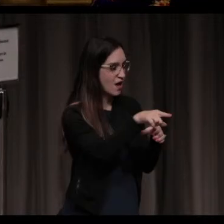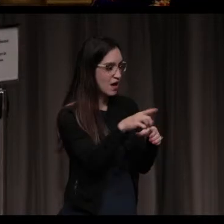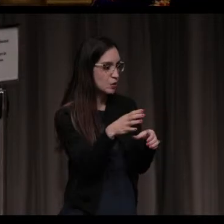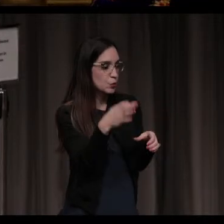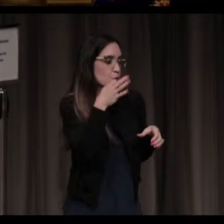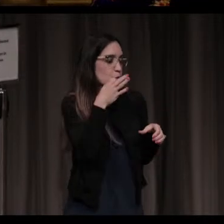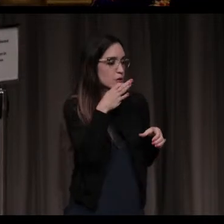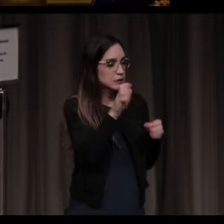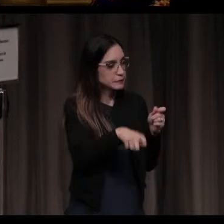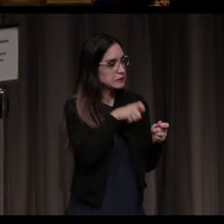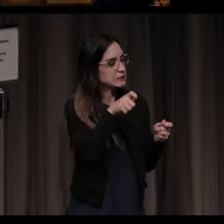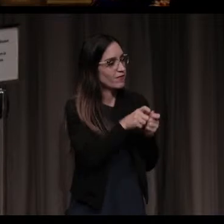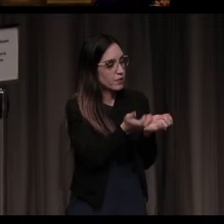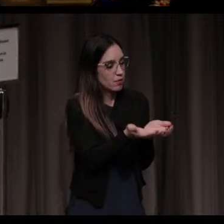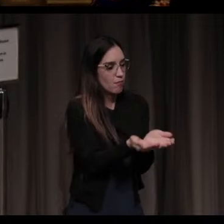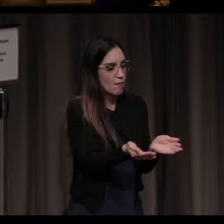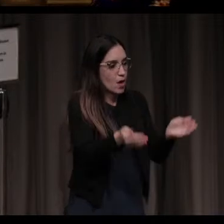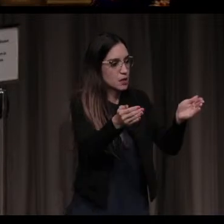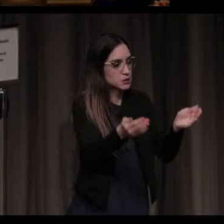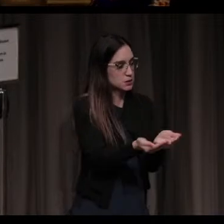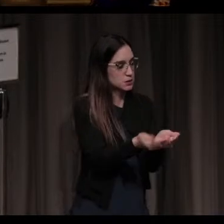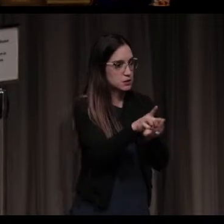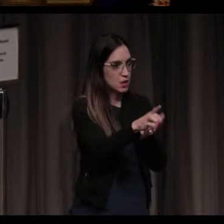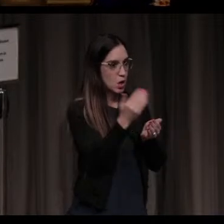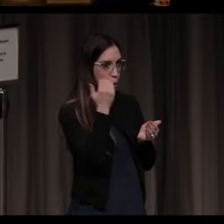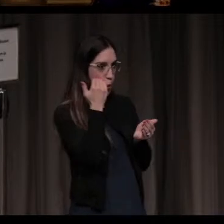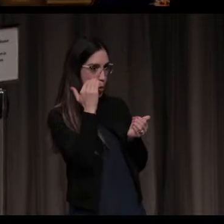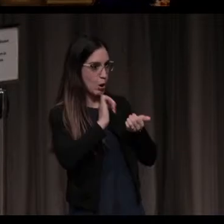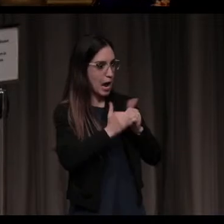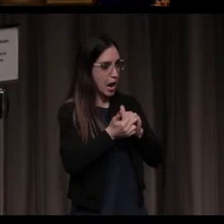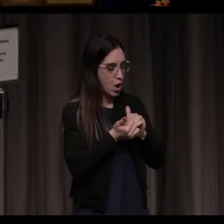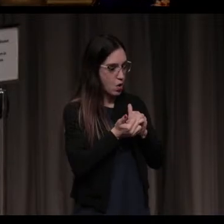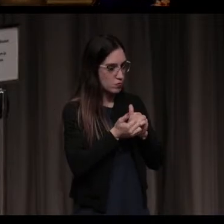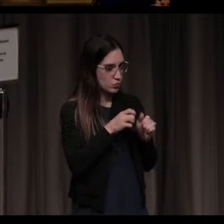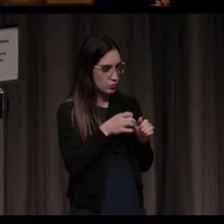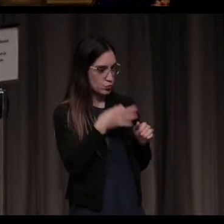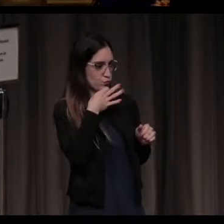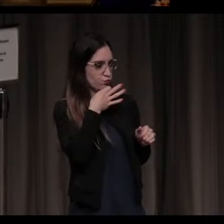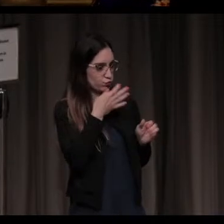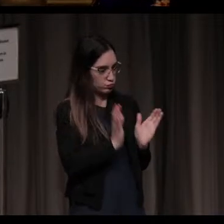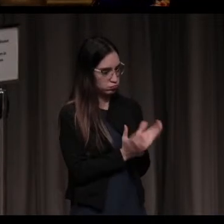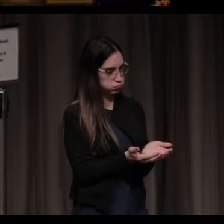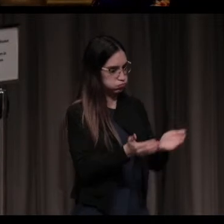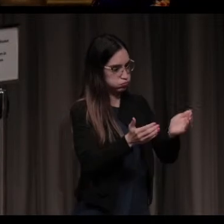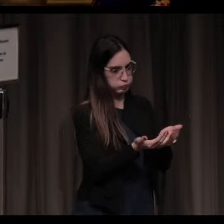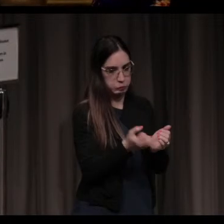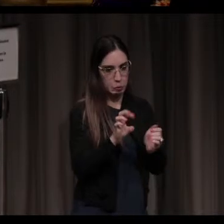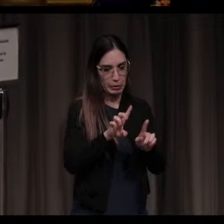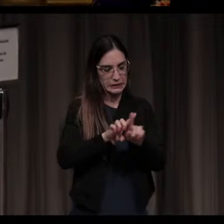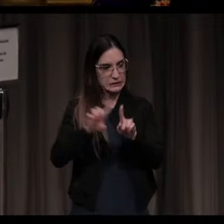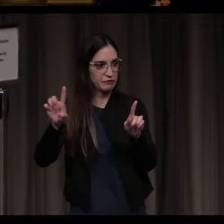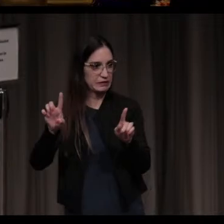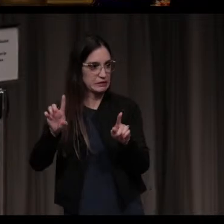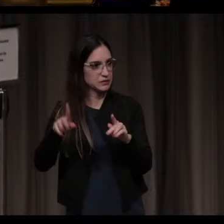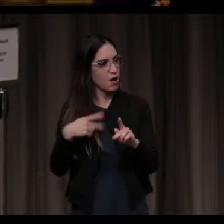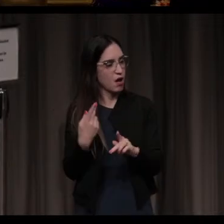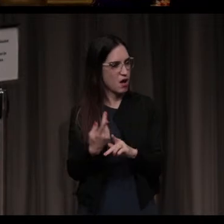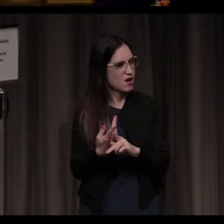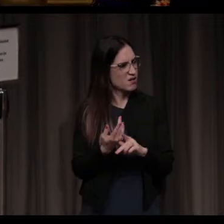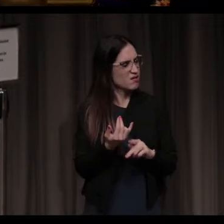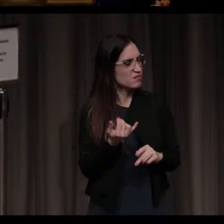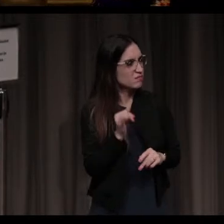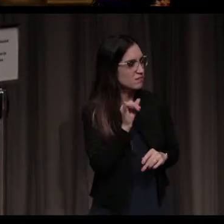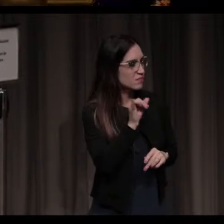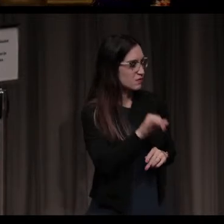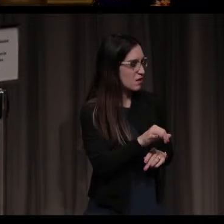what their clan taught them. So there are like more in-depth things that are shared amongst our community and in certain